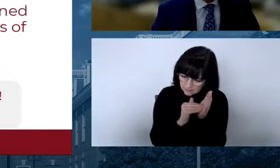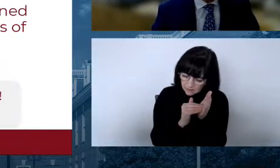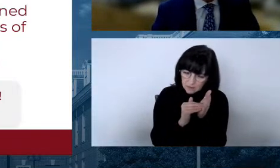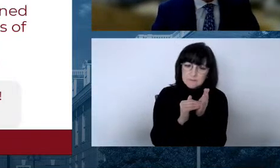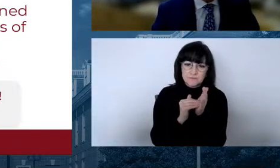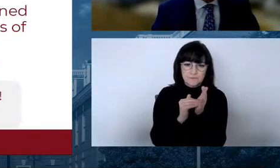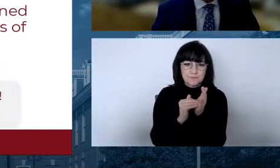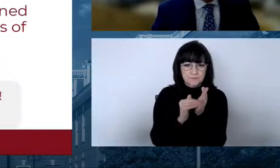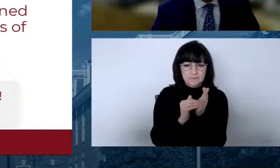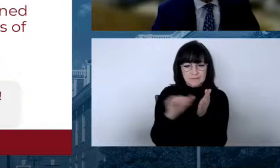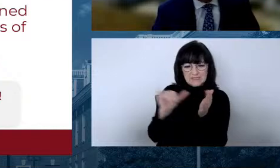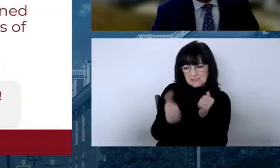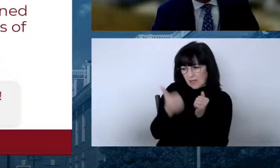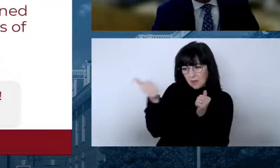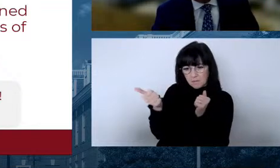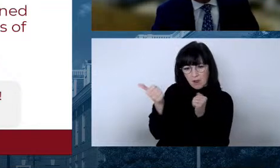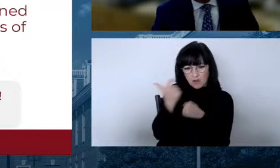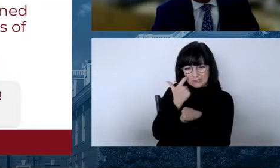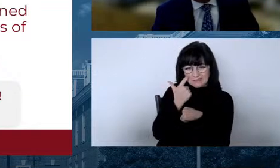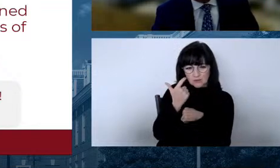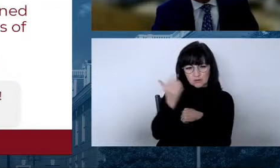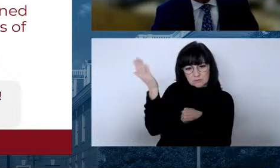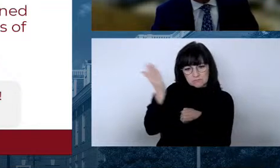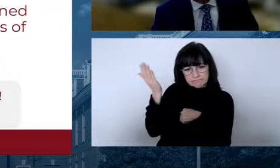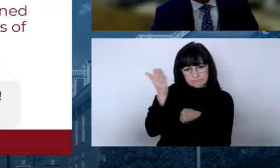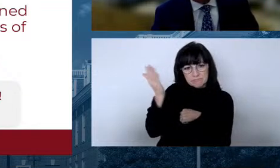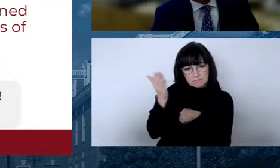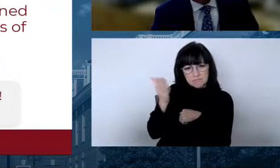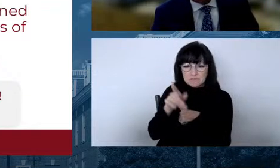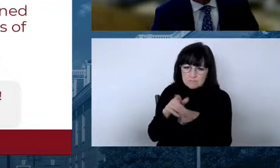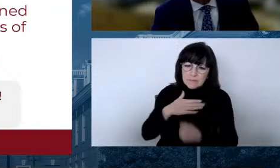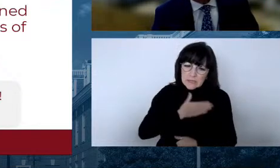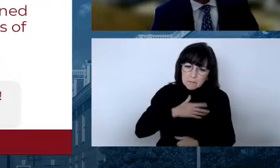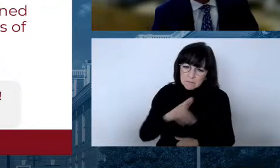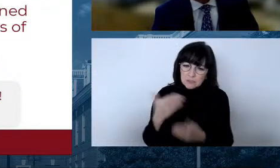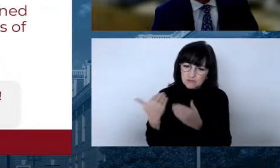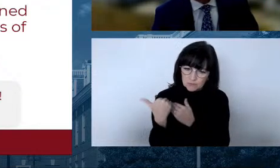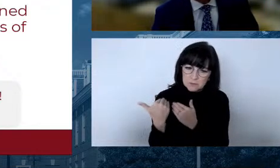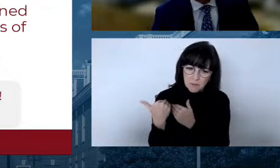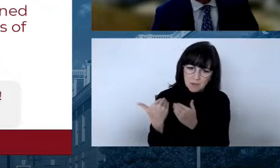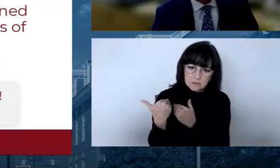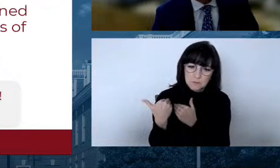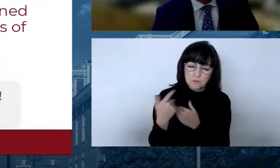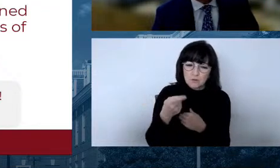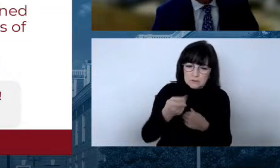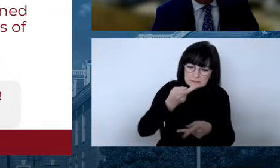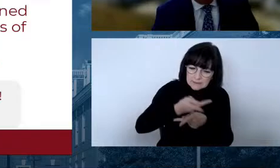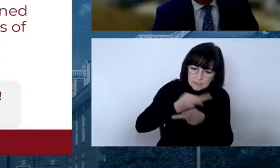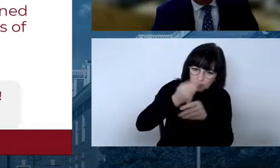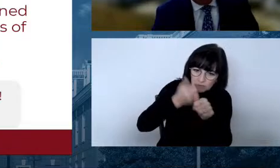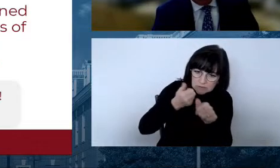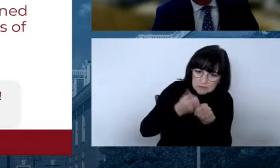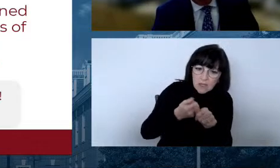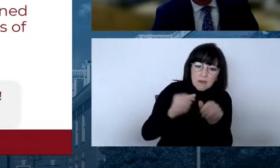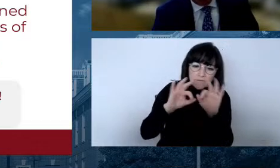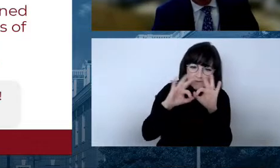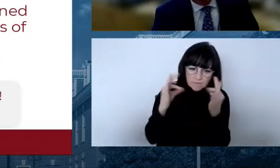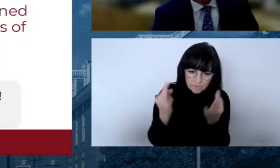be responsible. You're taking care both of yourself and your family members and your community by